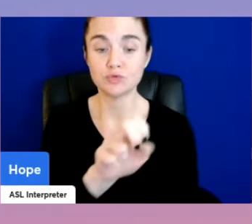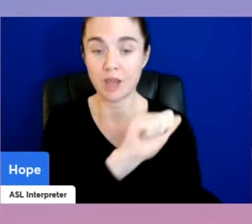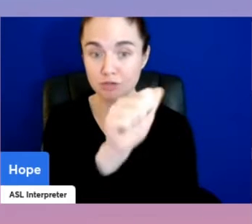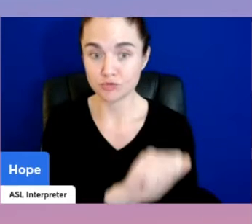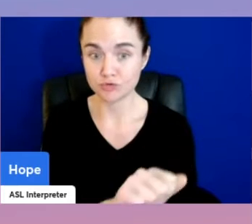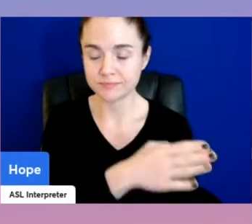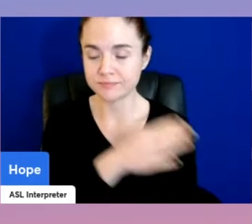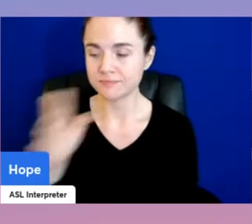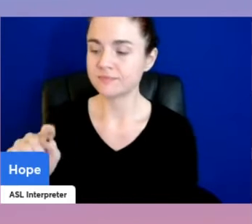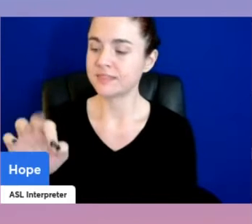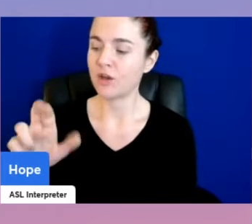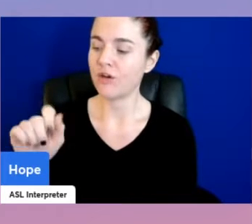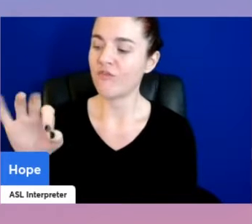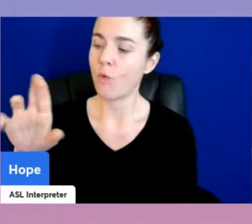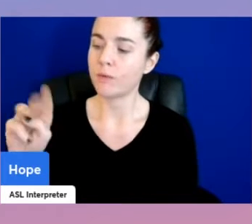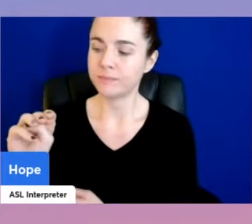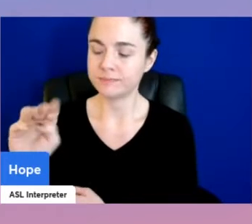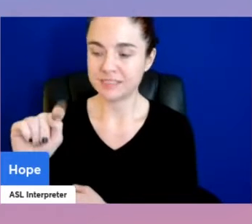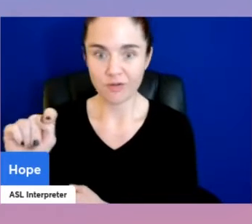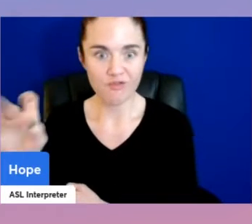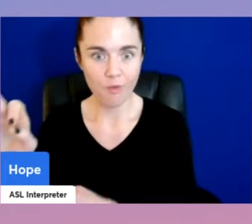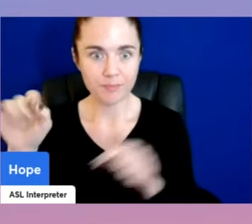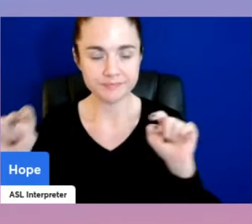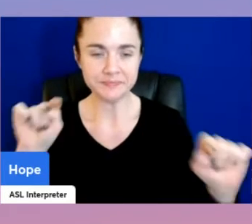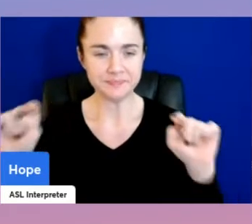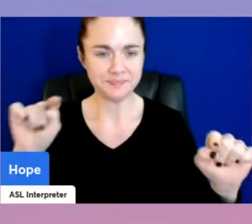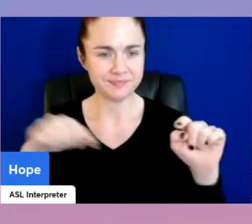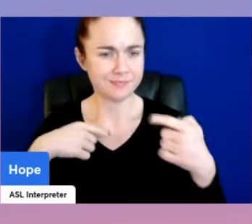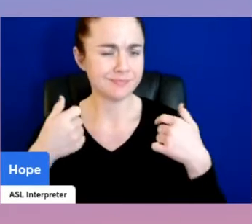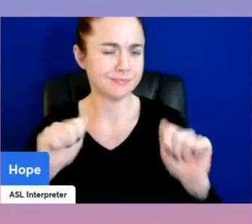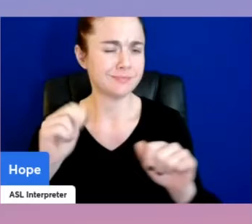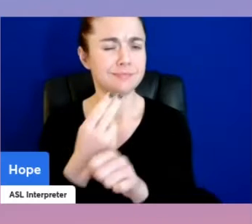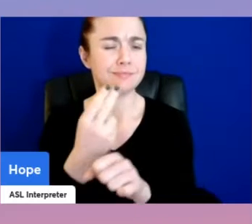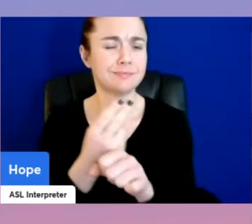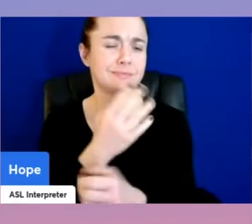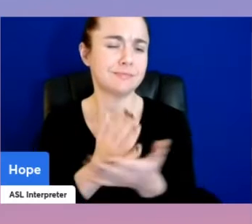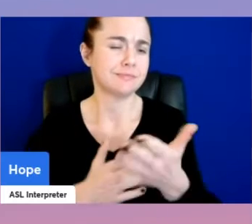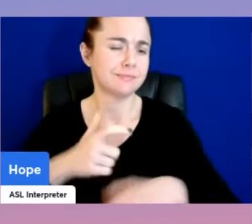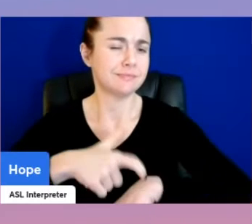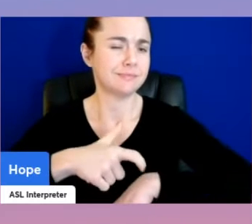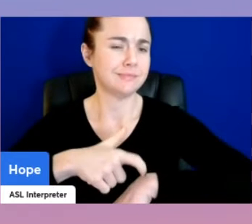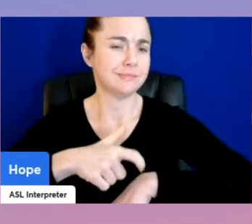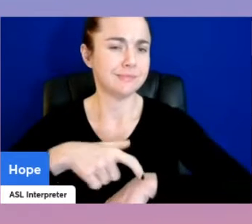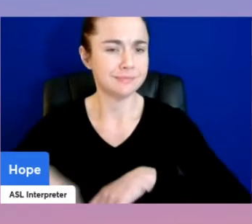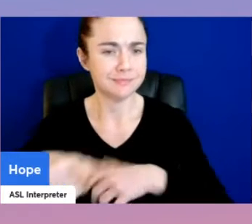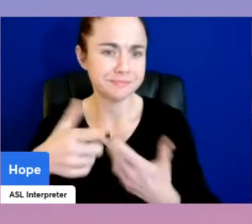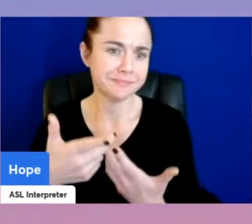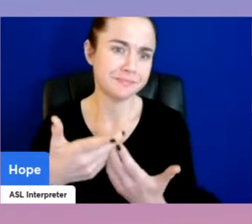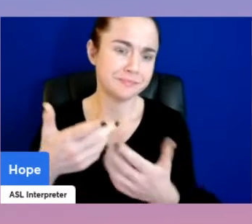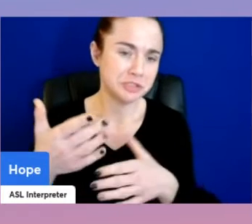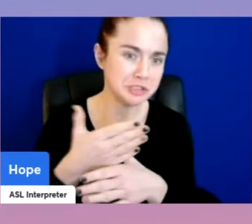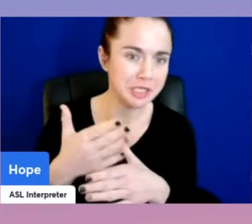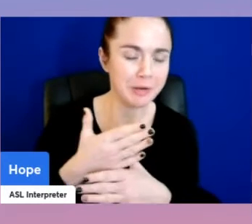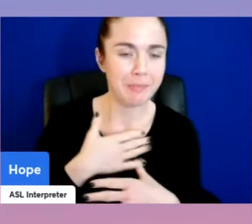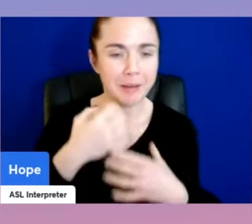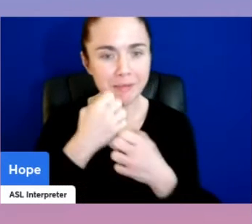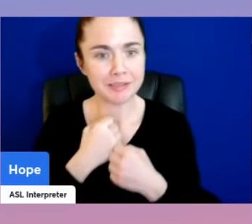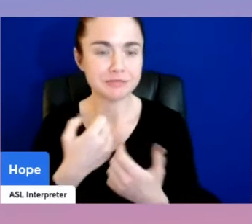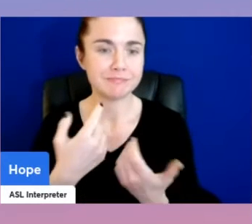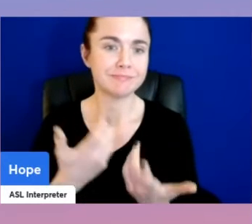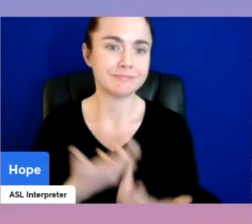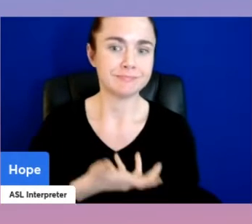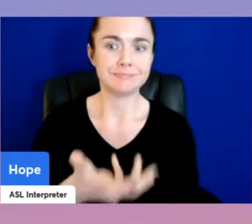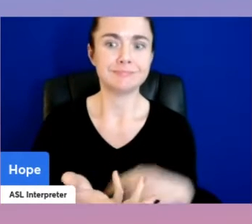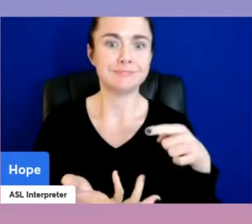I, try and spend a little bit of my time sharing that passion with others and helping others learn Terraform and how